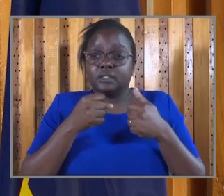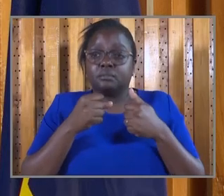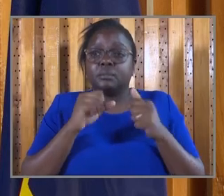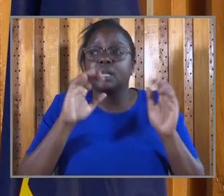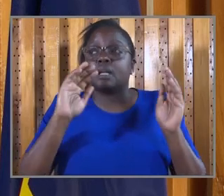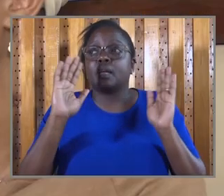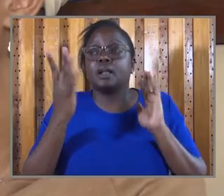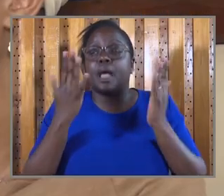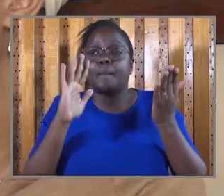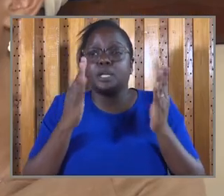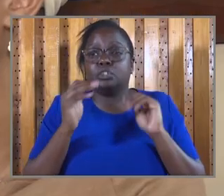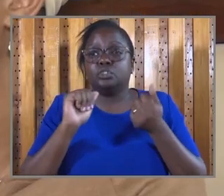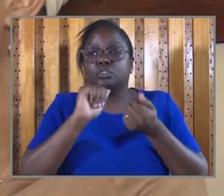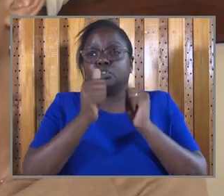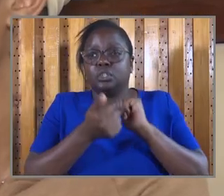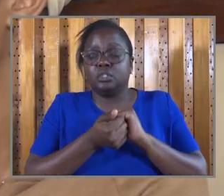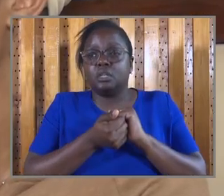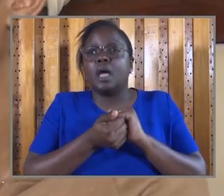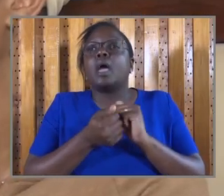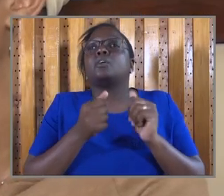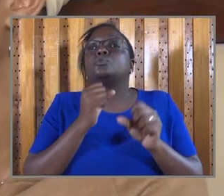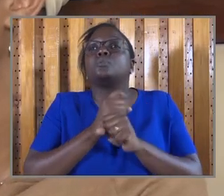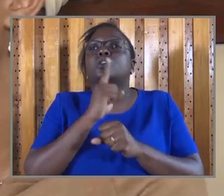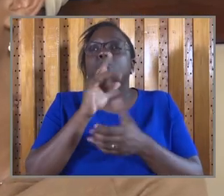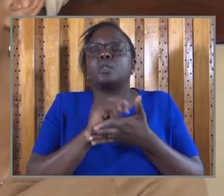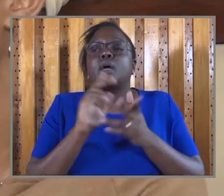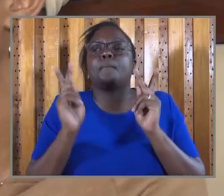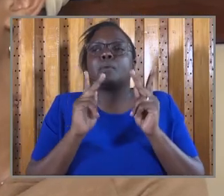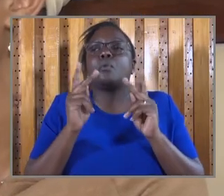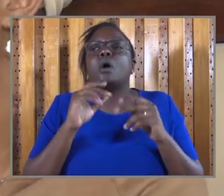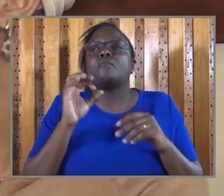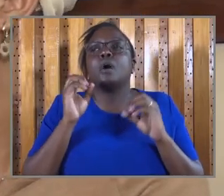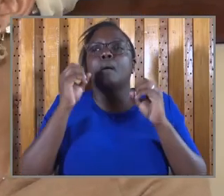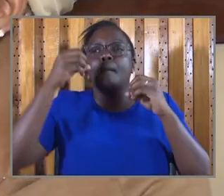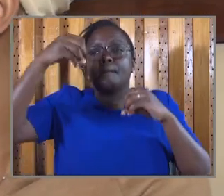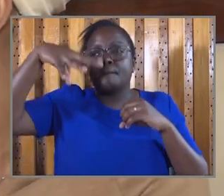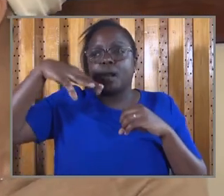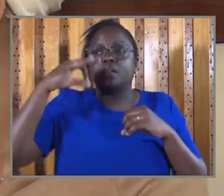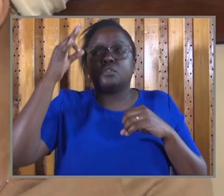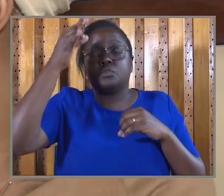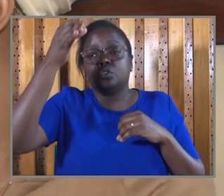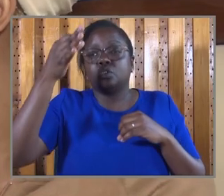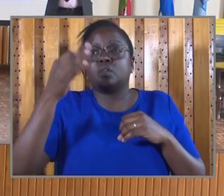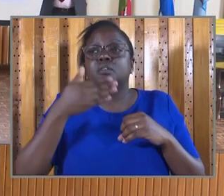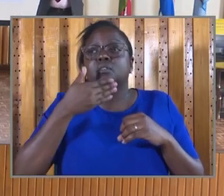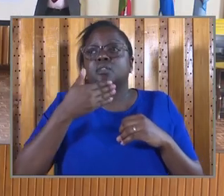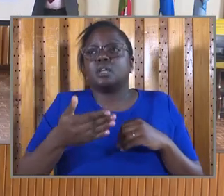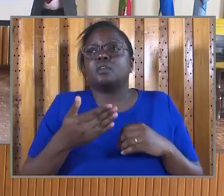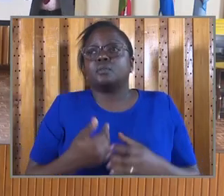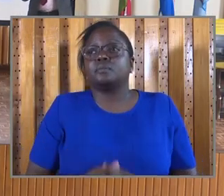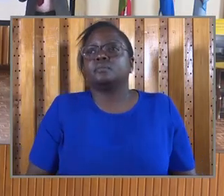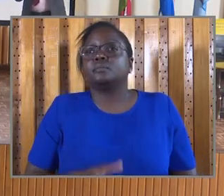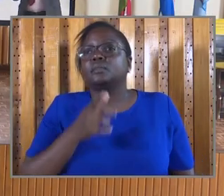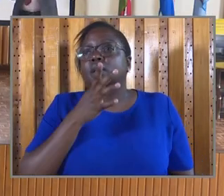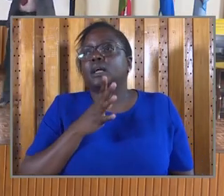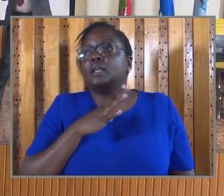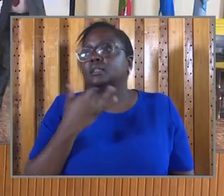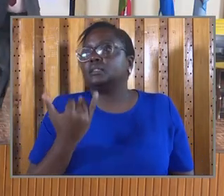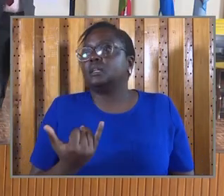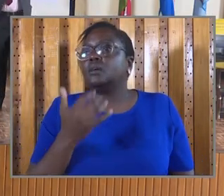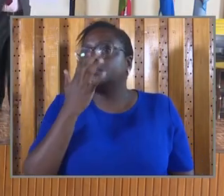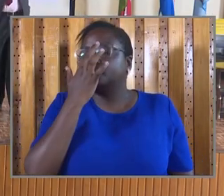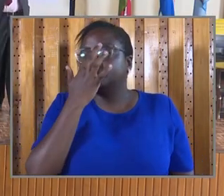sure people have a fruitful future. Thank you. Thank you. Now we take a lady. Let's take a lady so